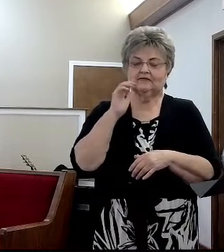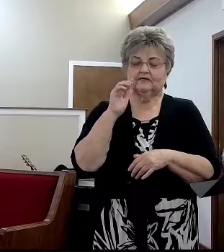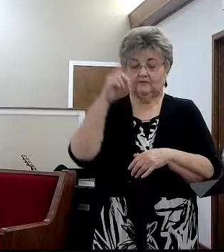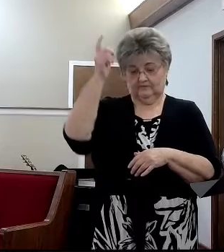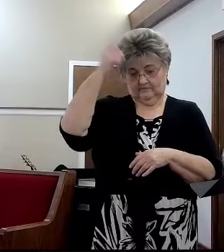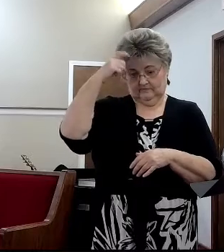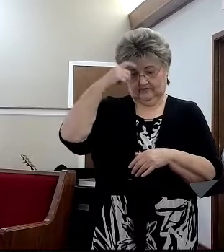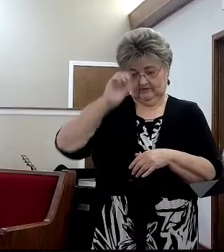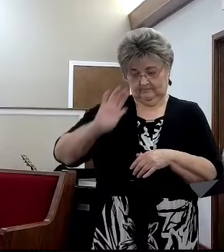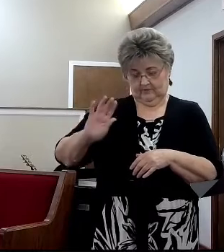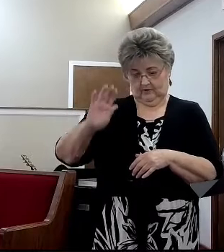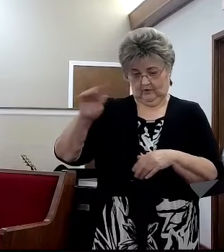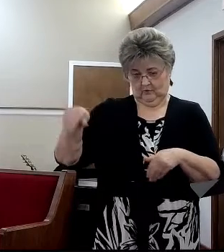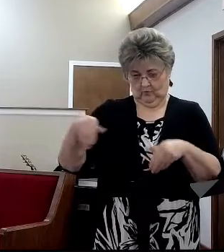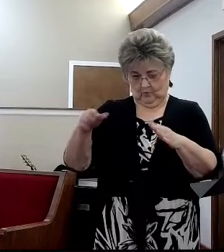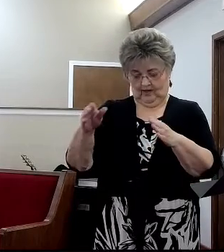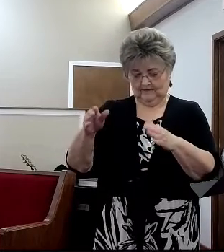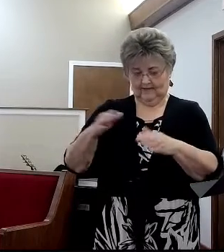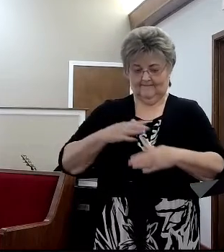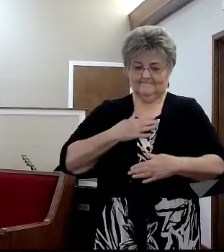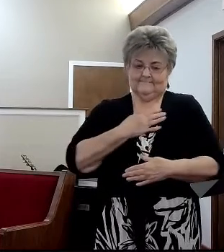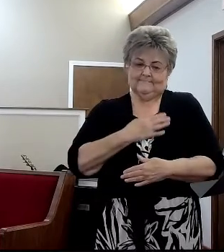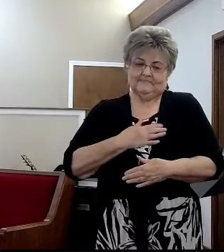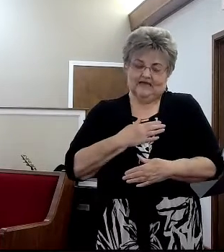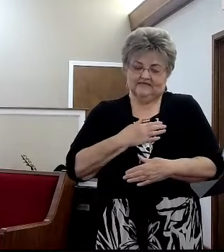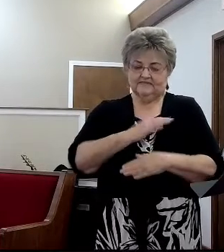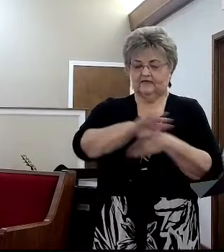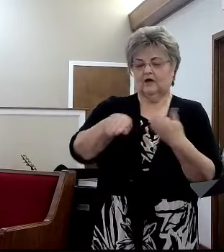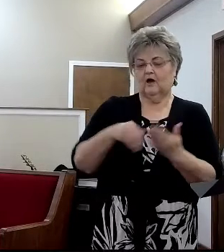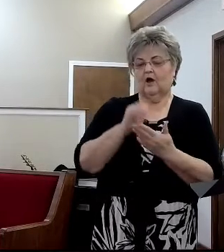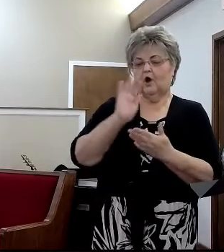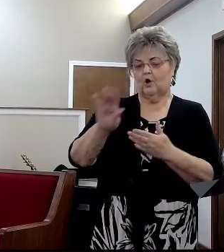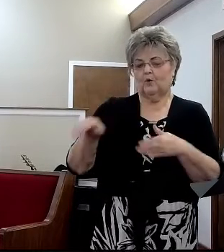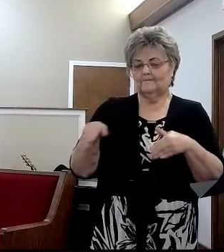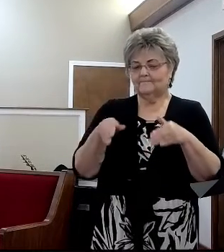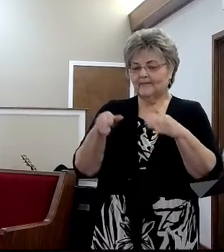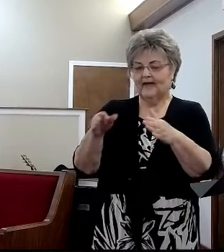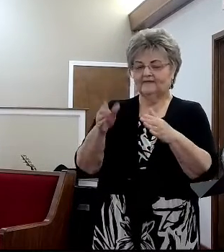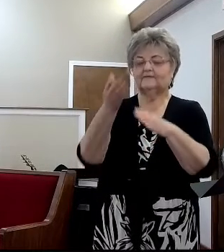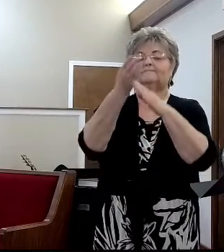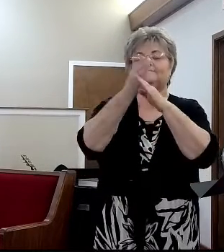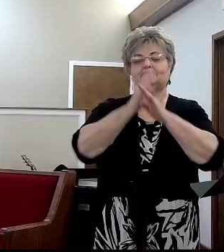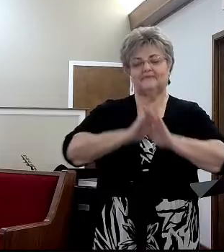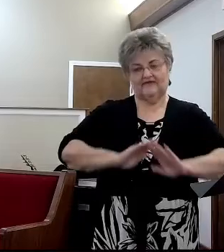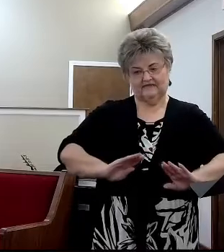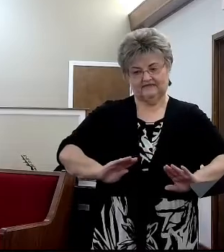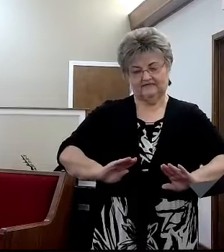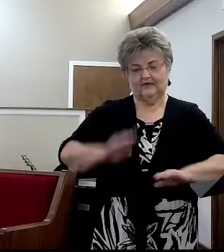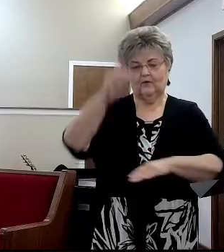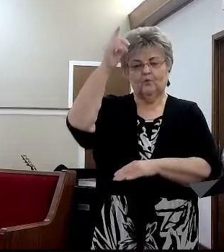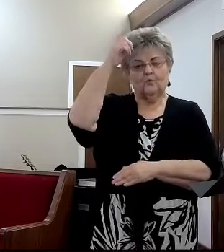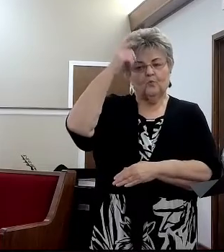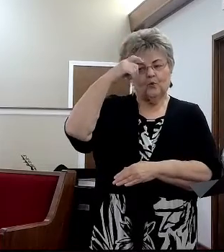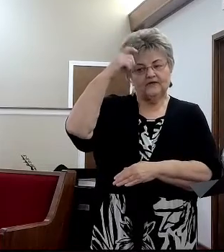are ways of pleasantness, and all her paths are peace." So, wisdom.